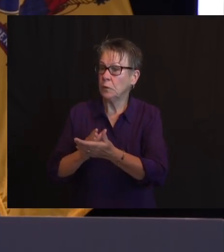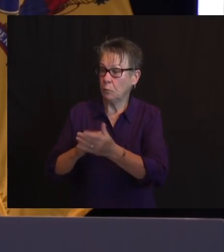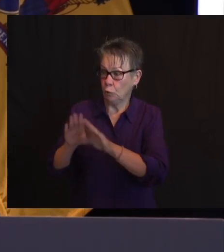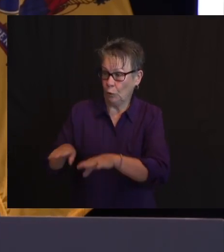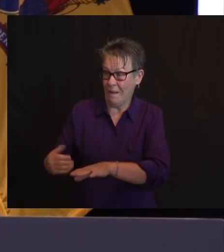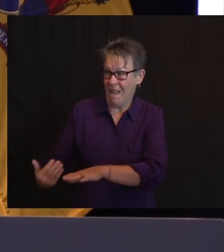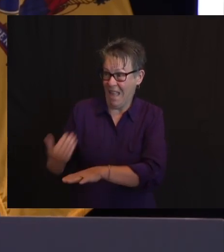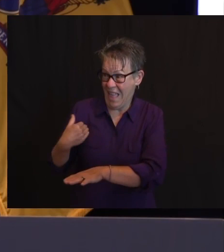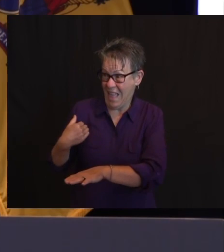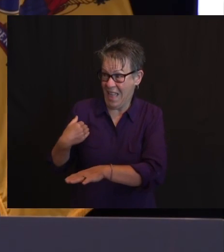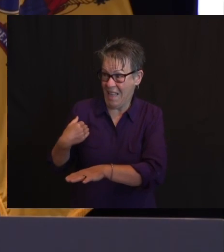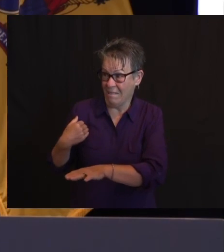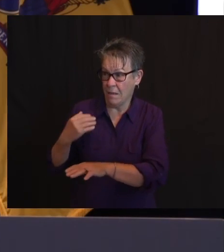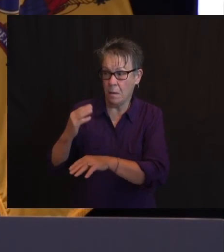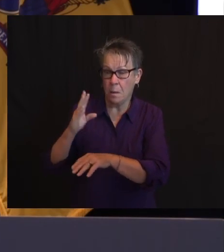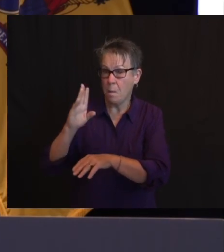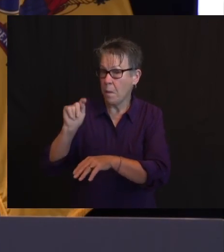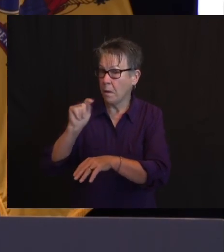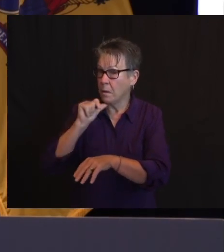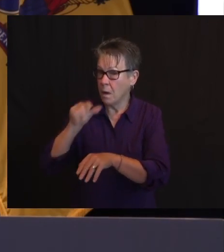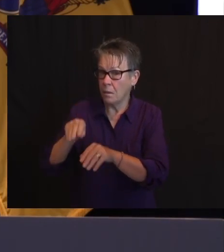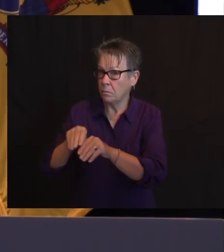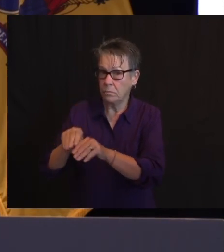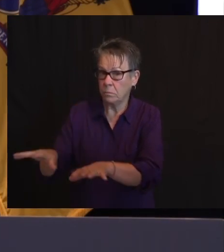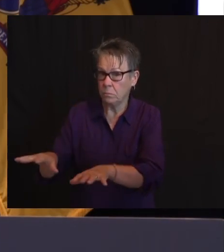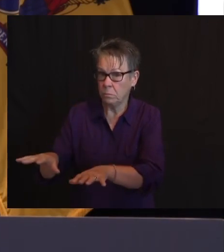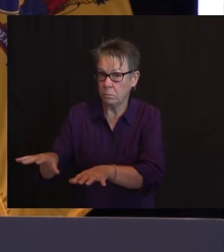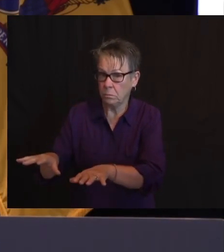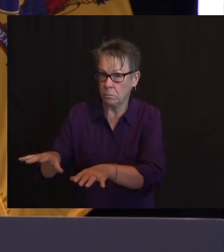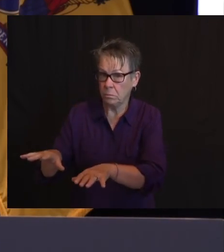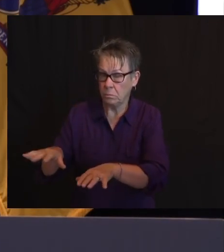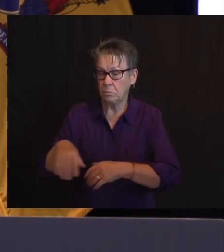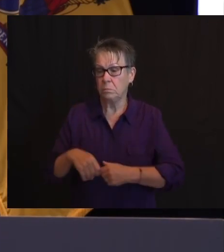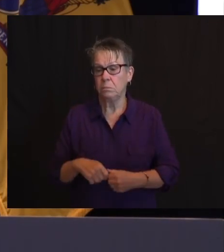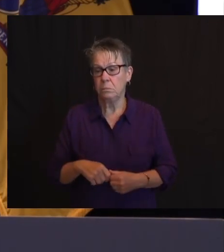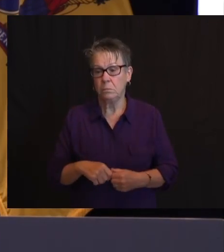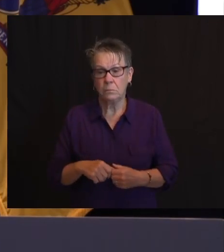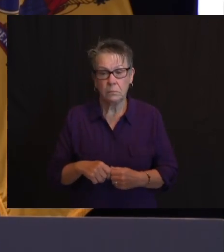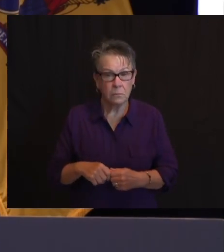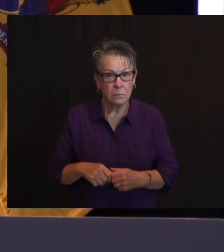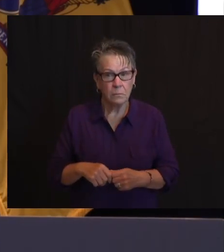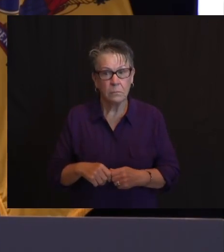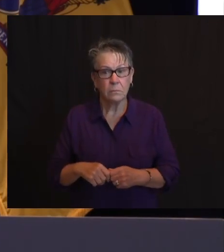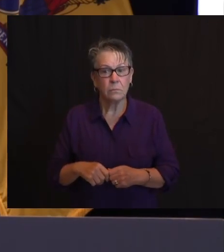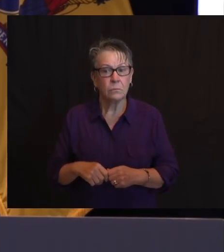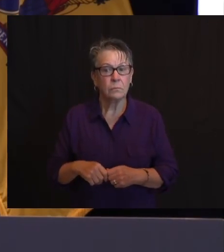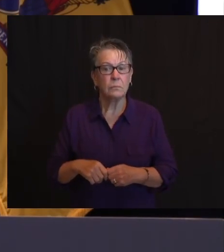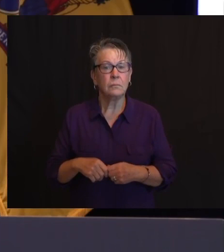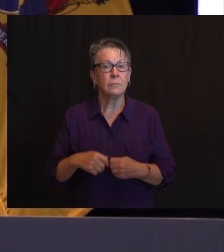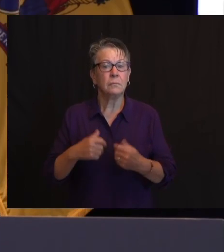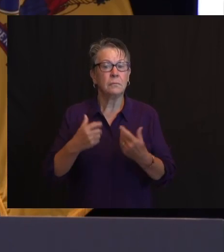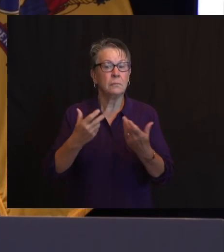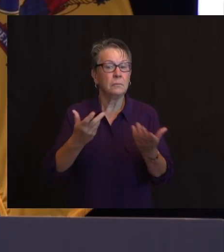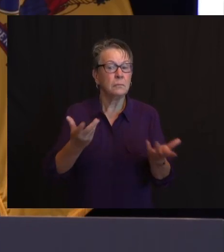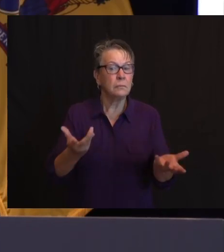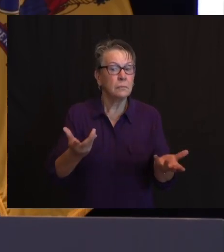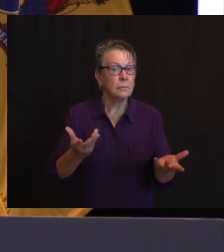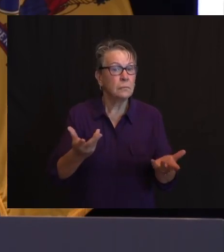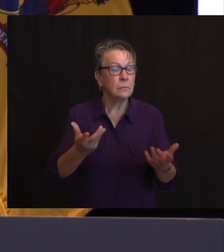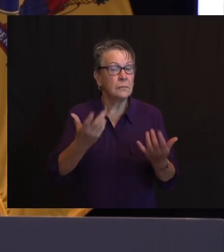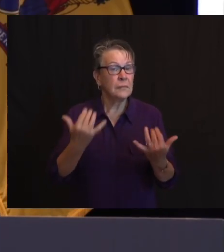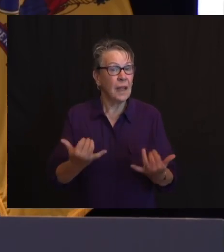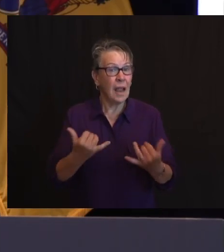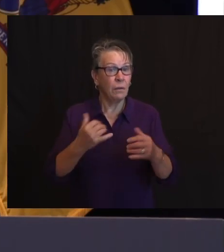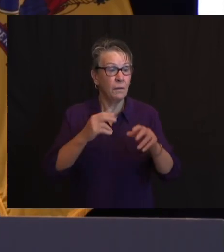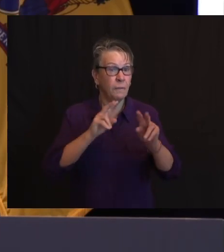source. Services of kinds, whether it's funerals, weddings inside. So it's not entirely